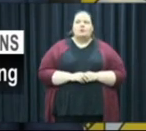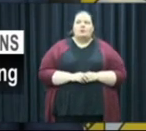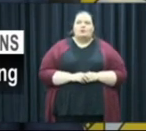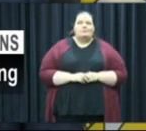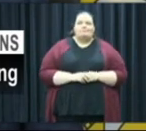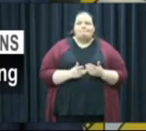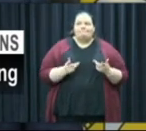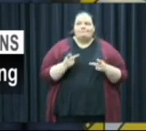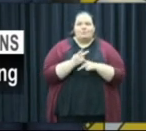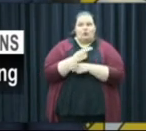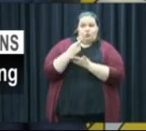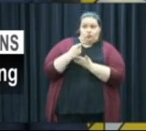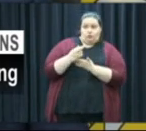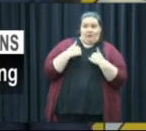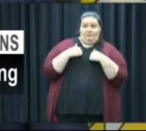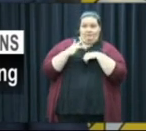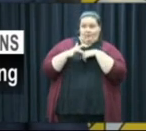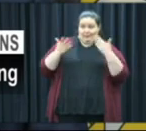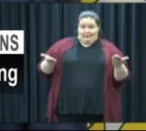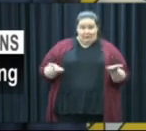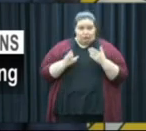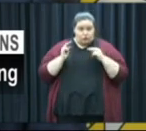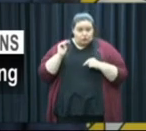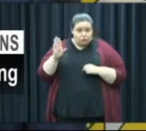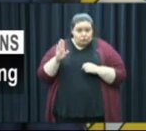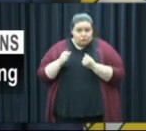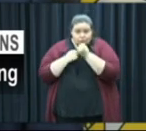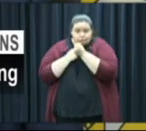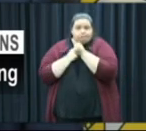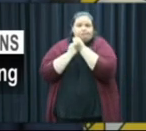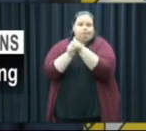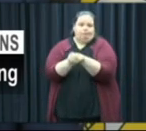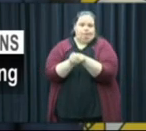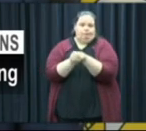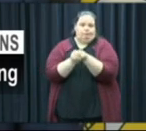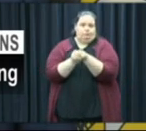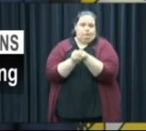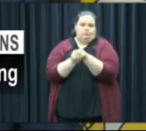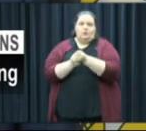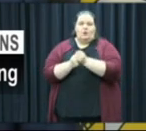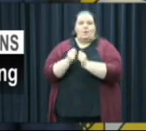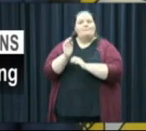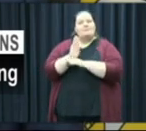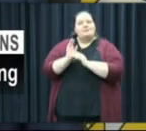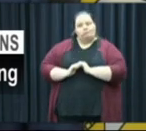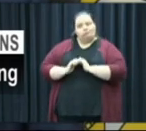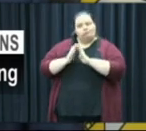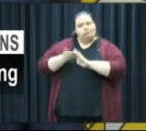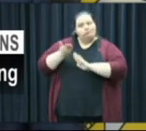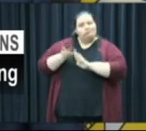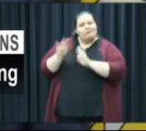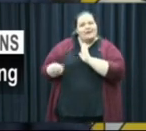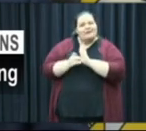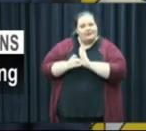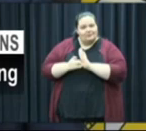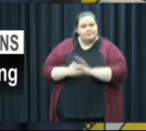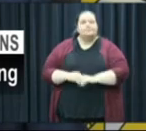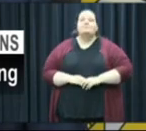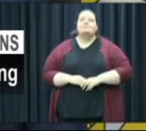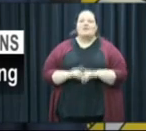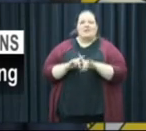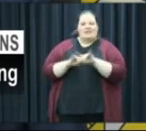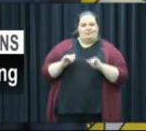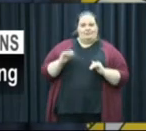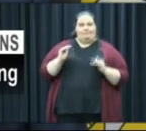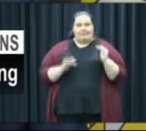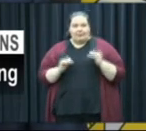best utilize resources here in order to maximize the ability for businesses to get back up and running, and at the same time balance